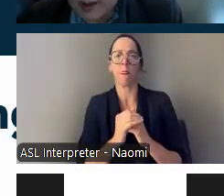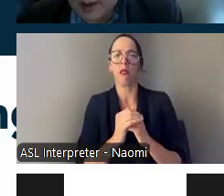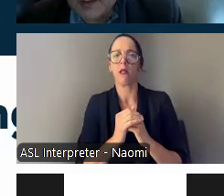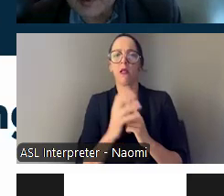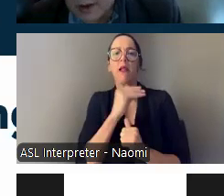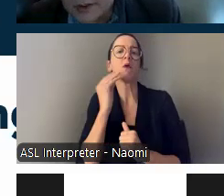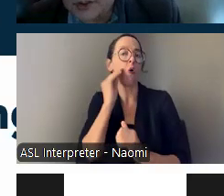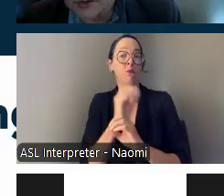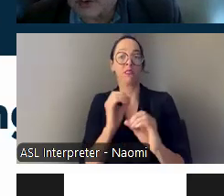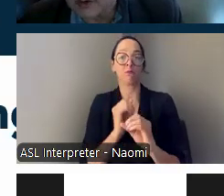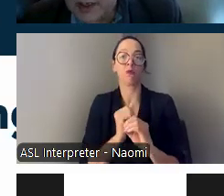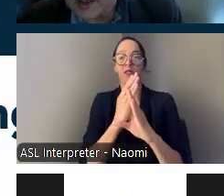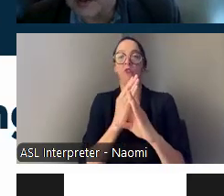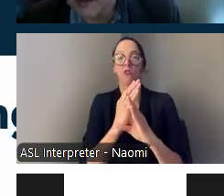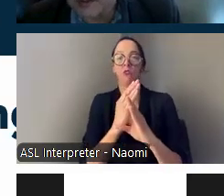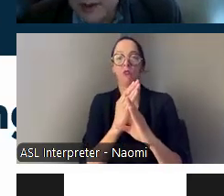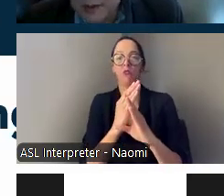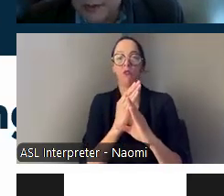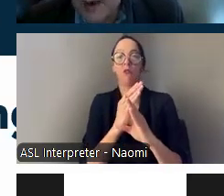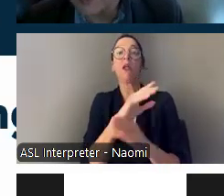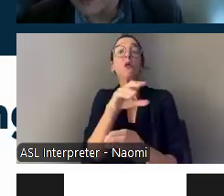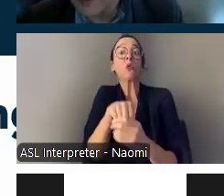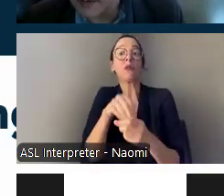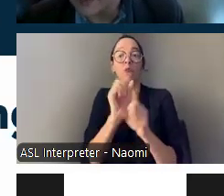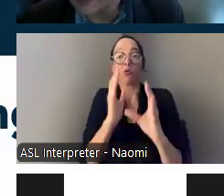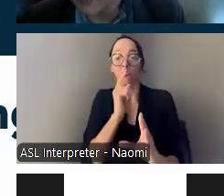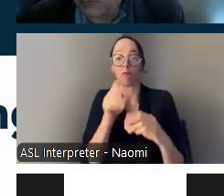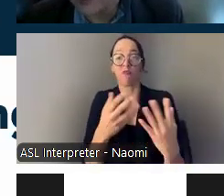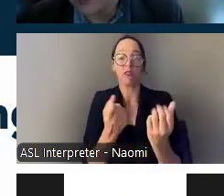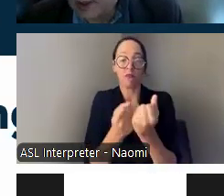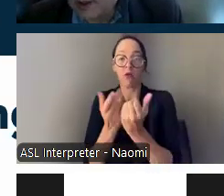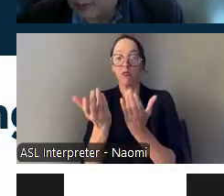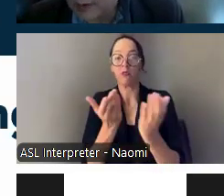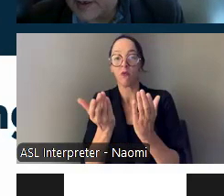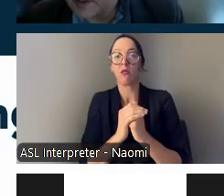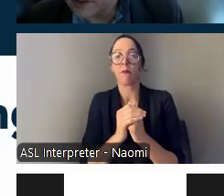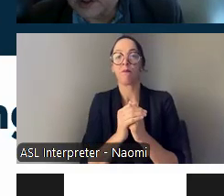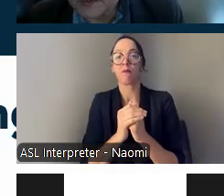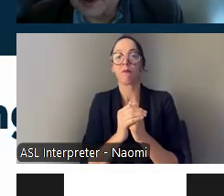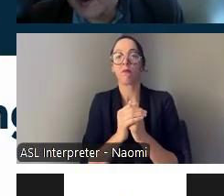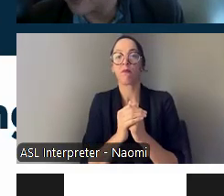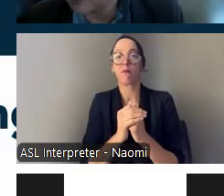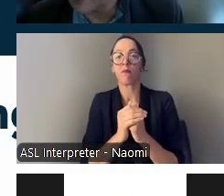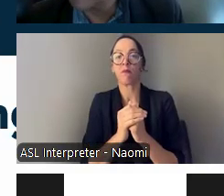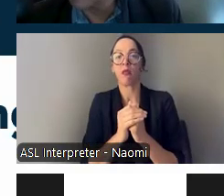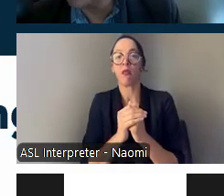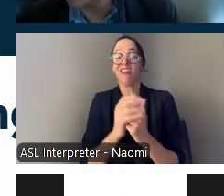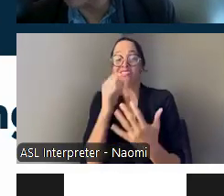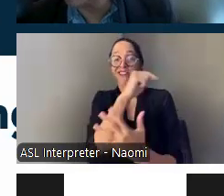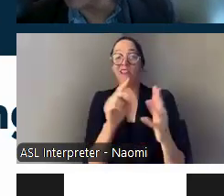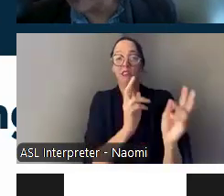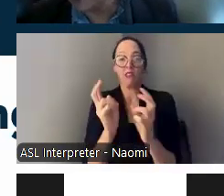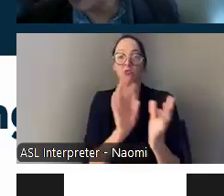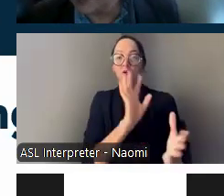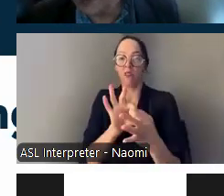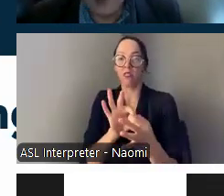services, and that those issues are linked to housing and housing supports related initiatives in the Master Plan for Aging,